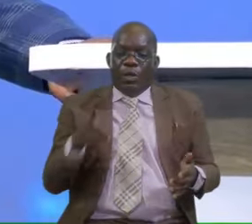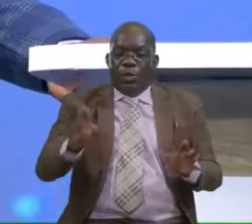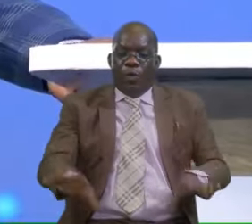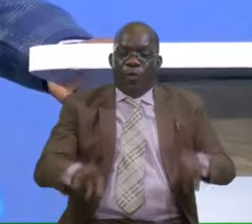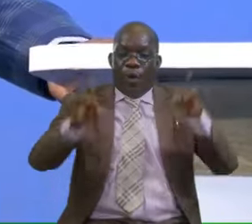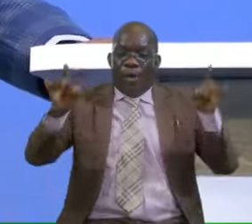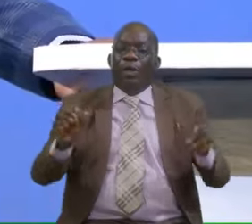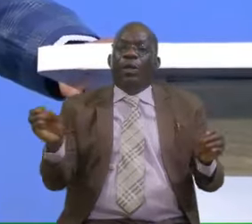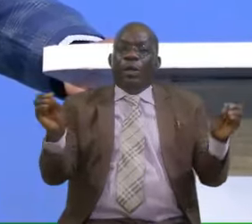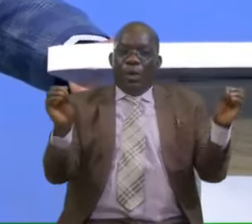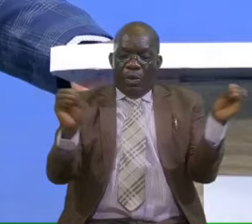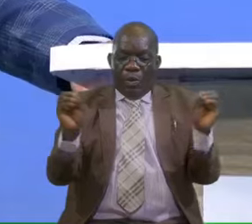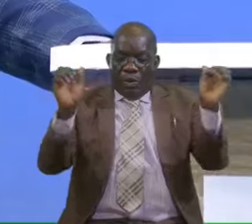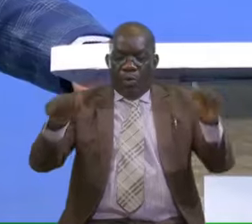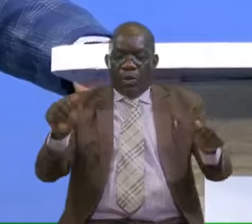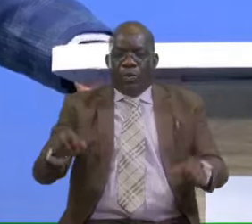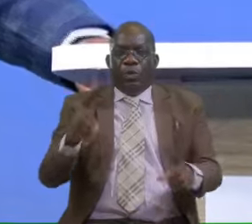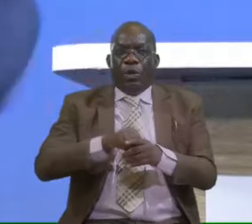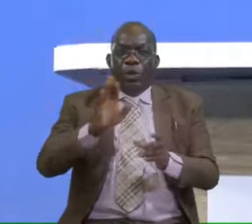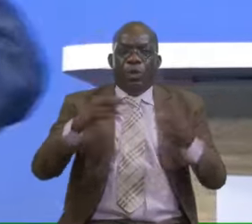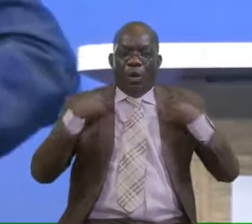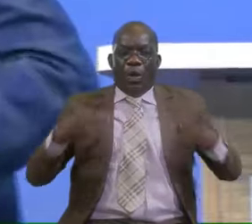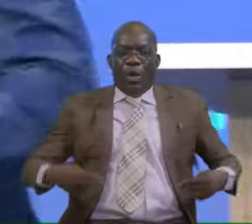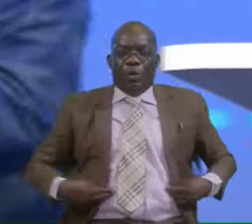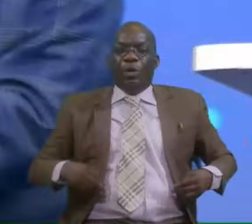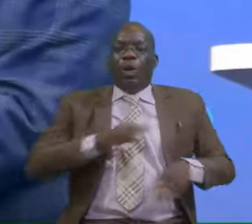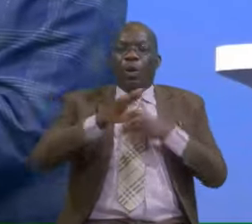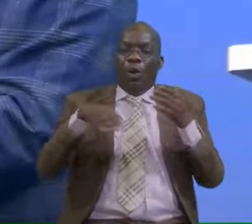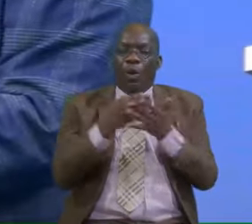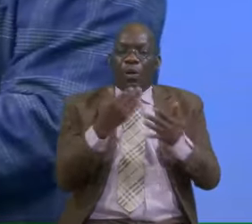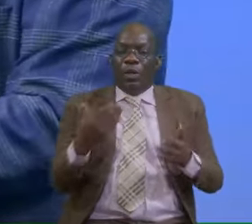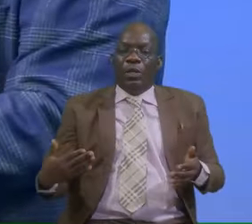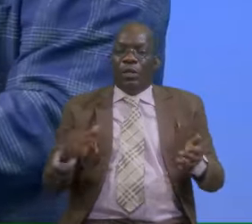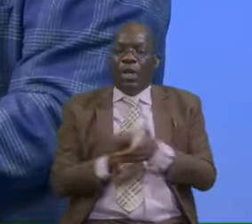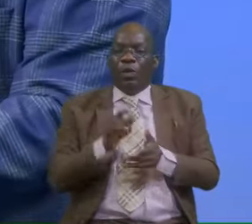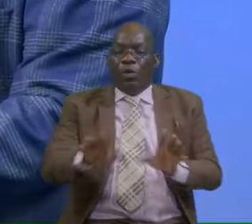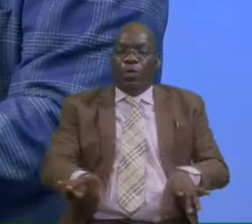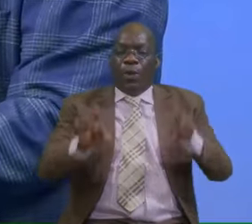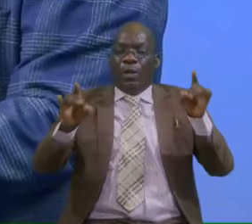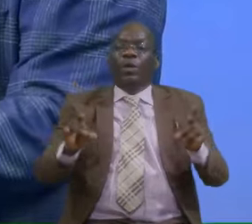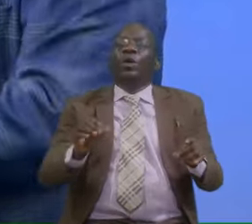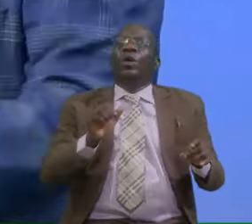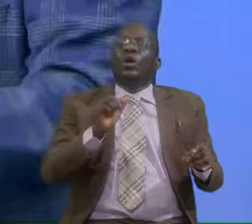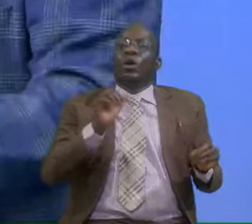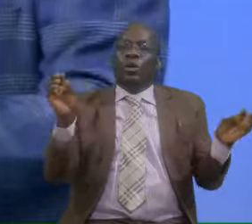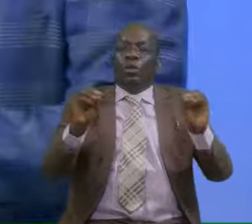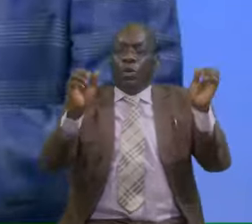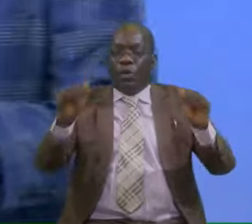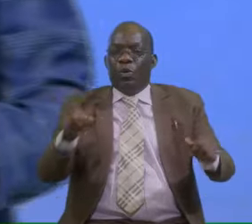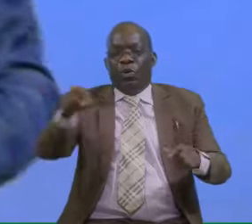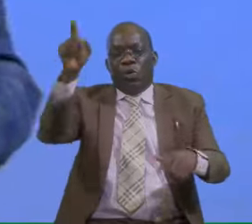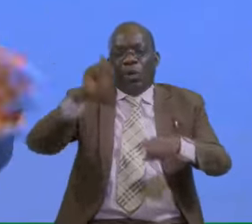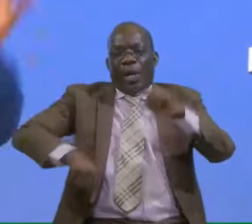your health, all those things you found impossible, you couldn't extricate yourself and